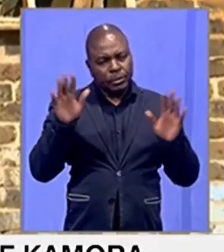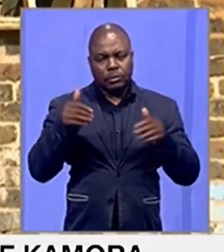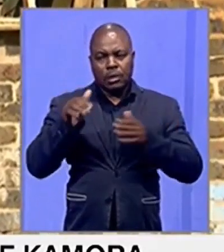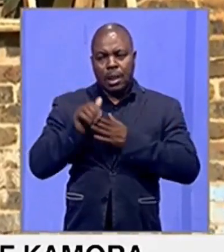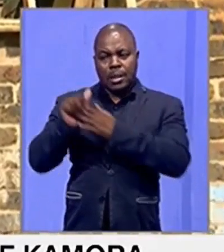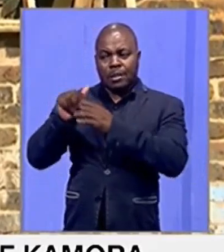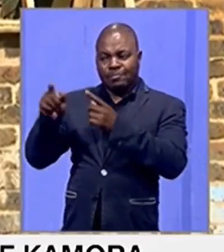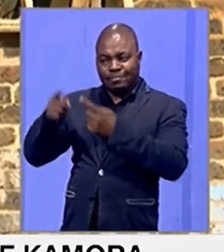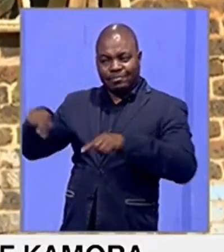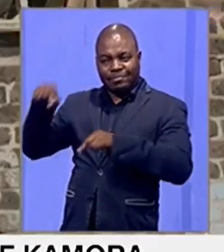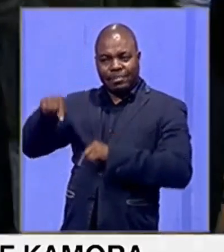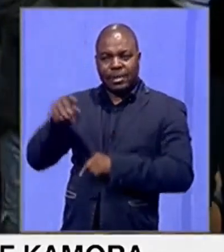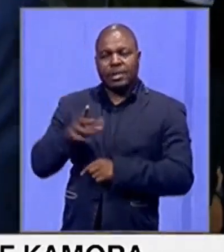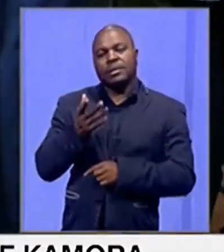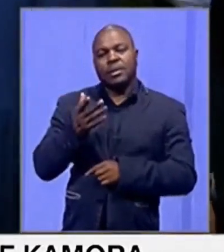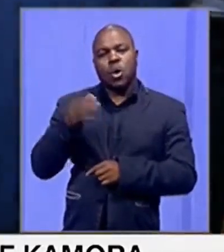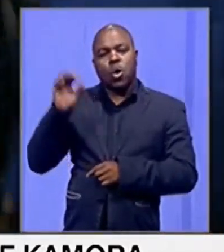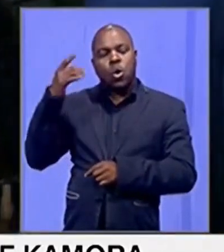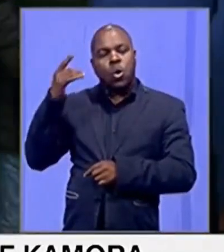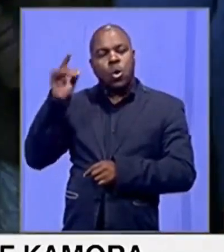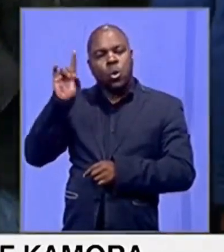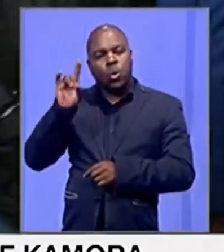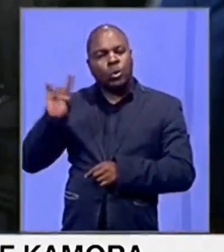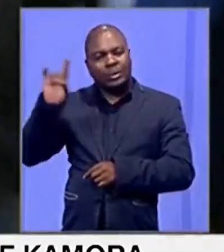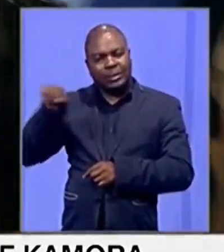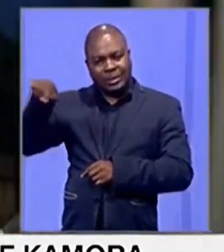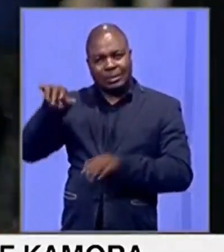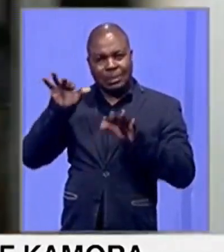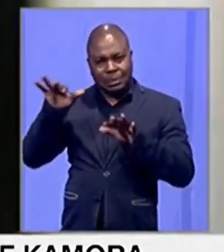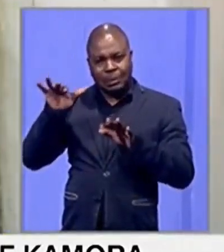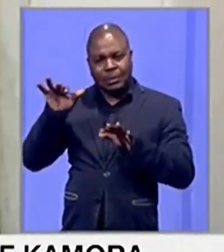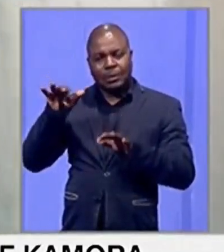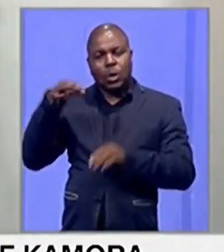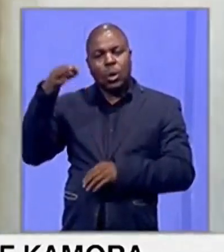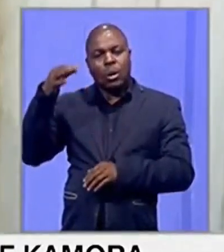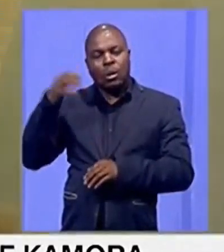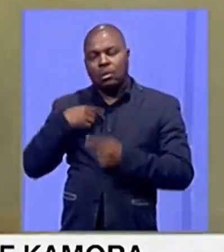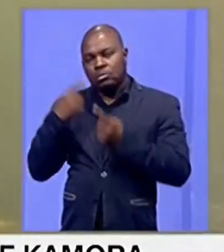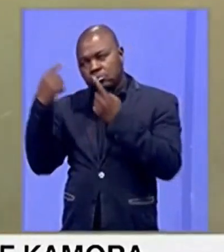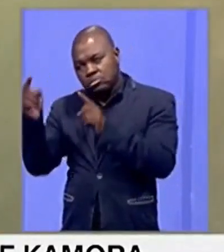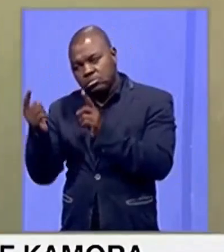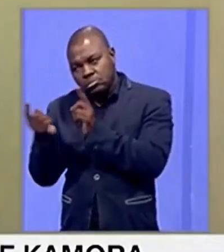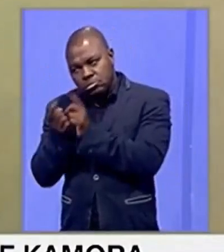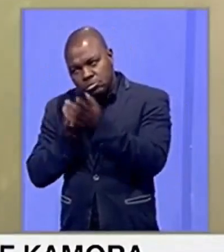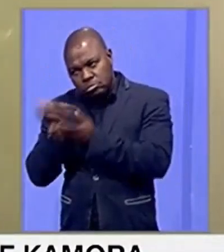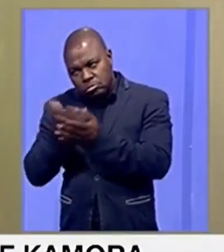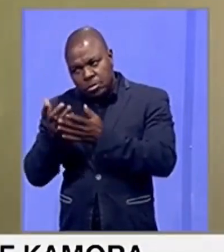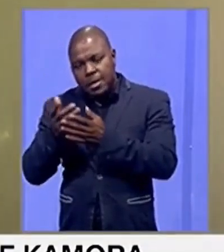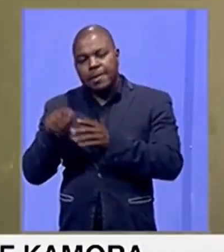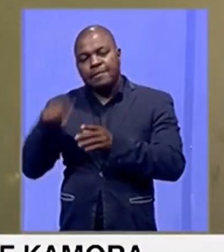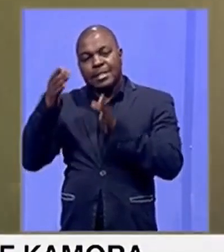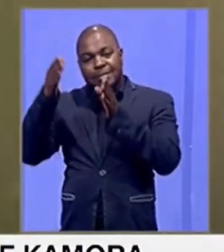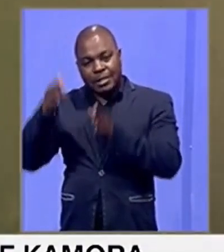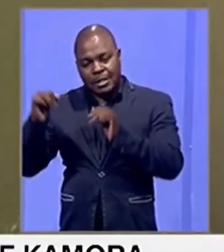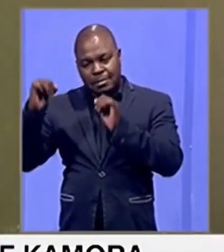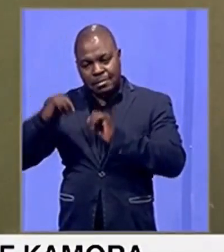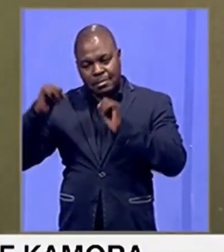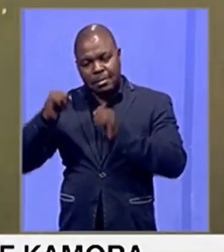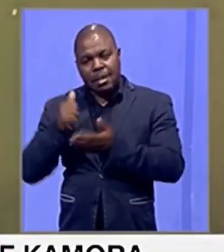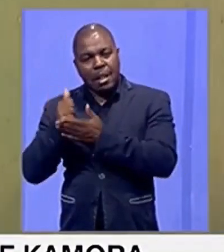of the Deep Kloof Hostel to agree on the first phase of our response and focus on the